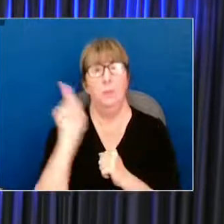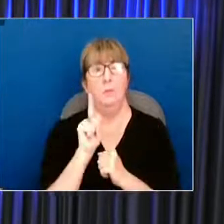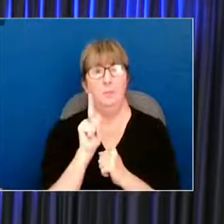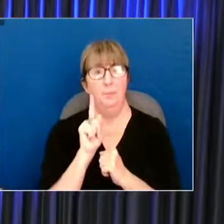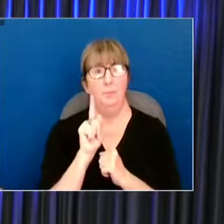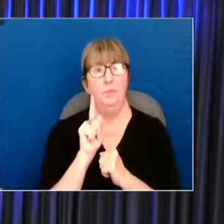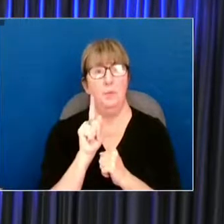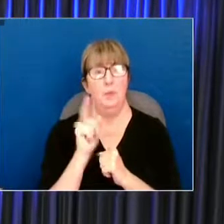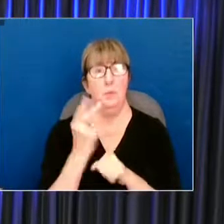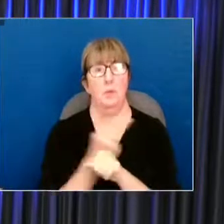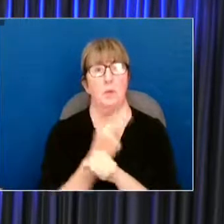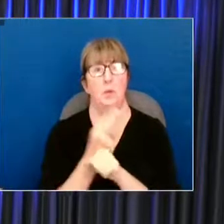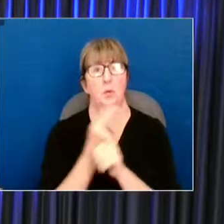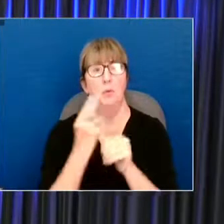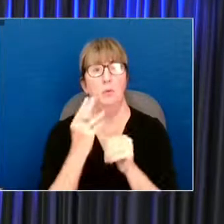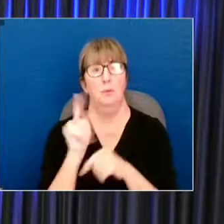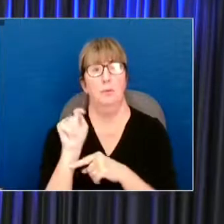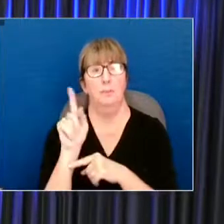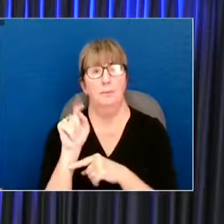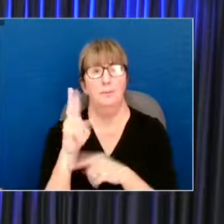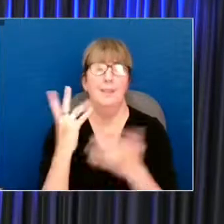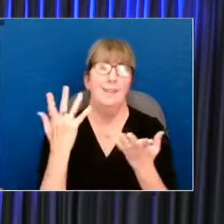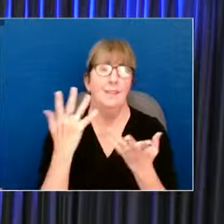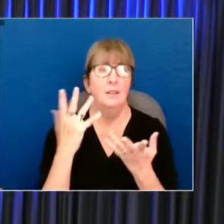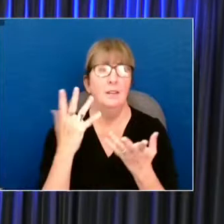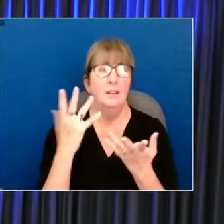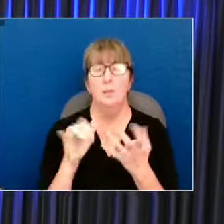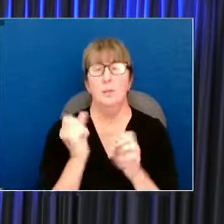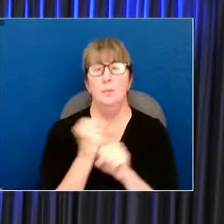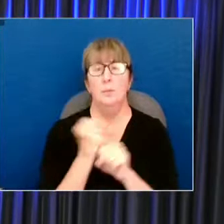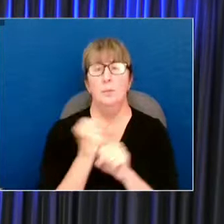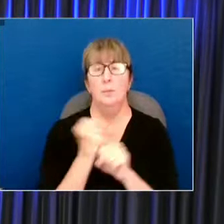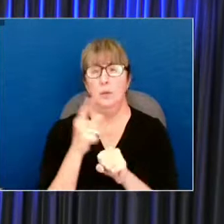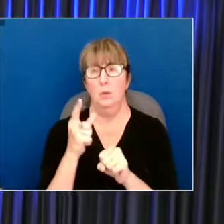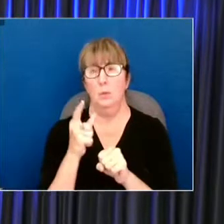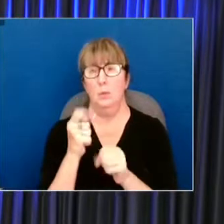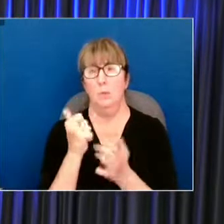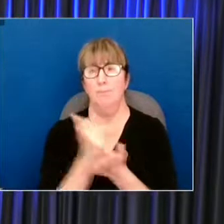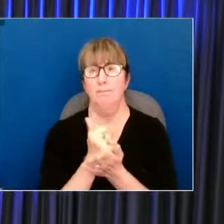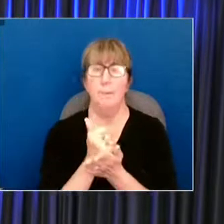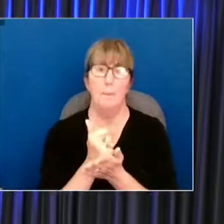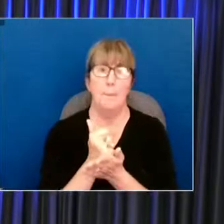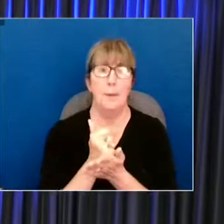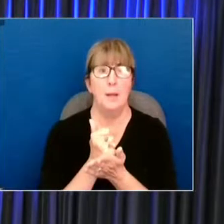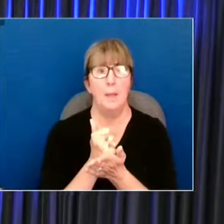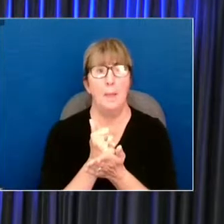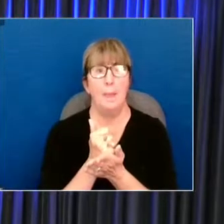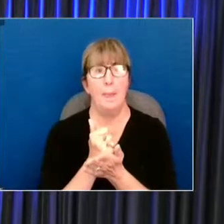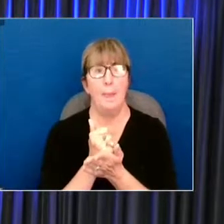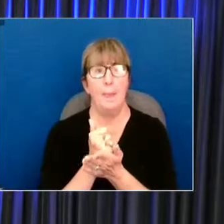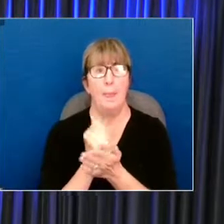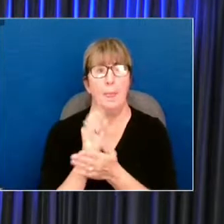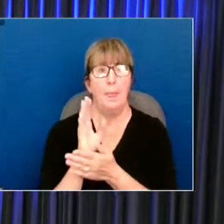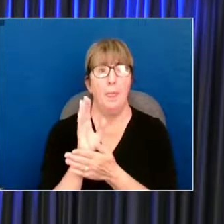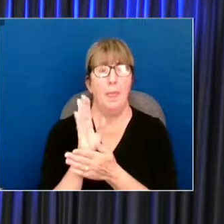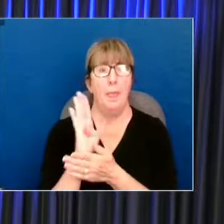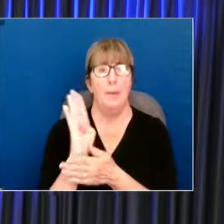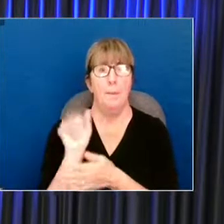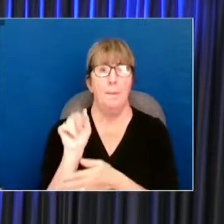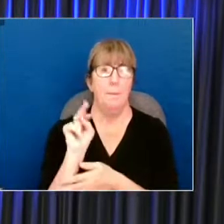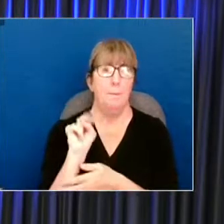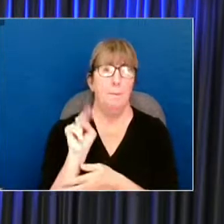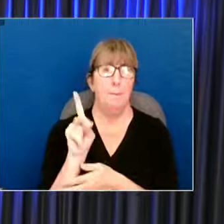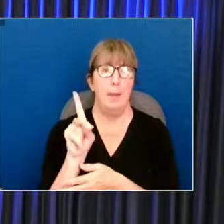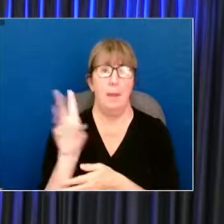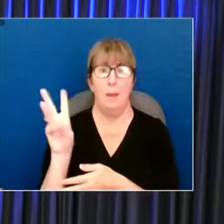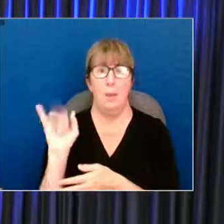content. And I guess that's just their mechanism to help bandwidth consumption. So just FYI, if you